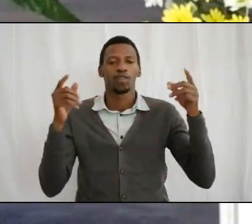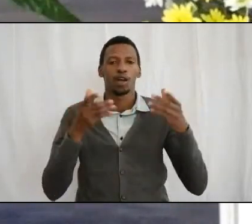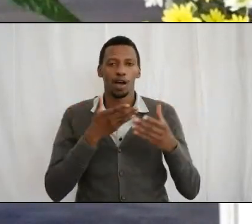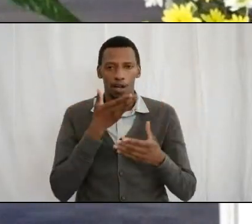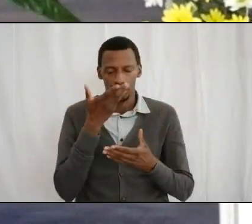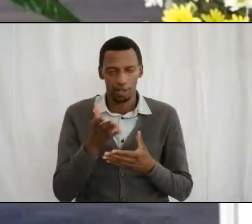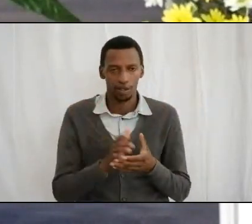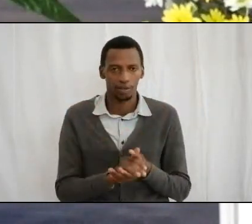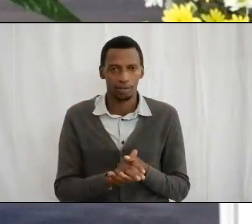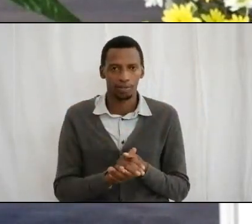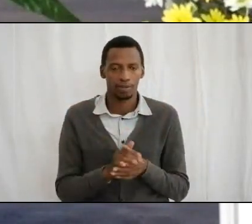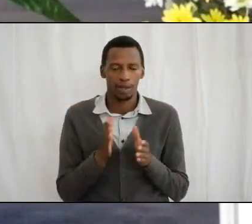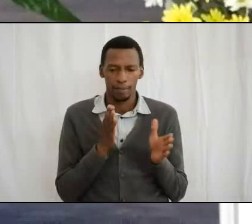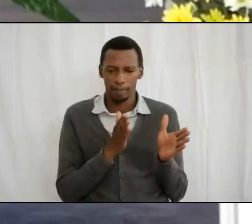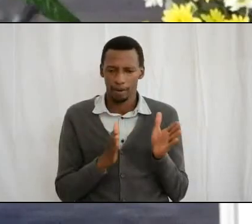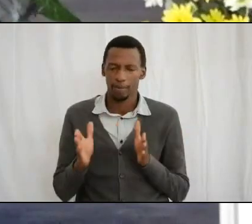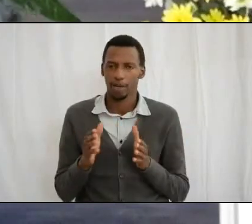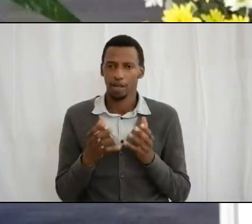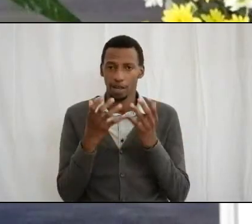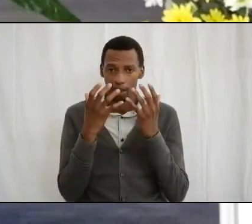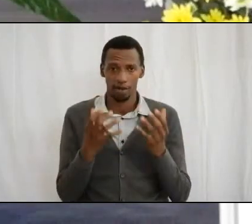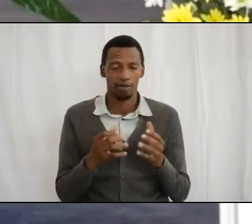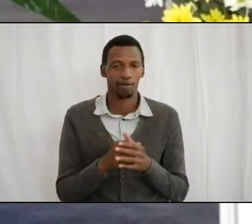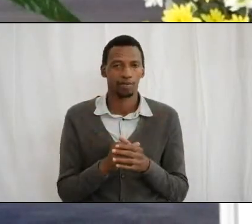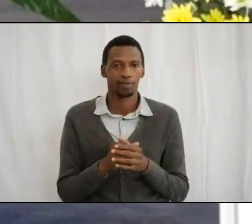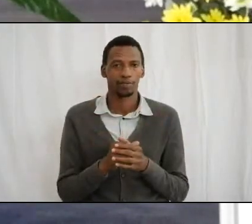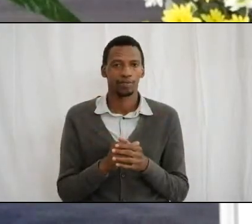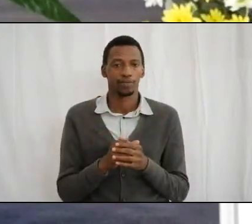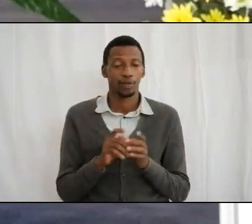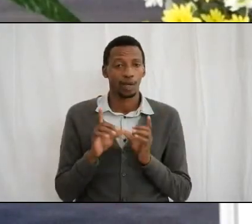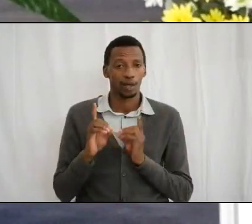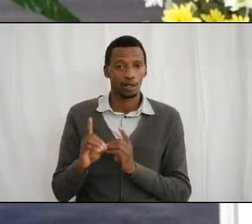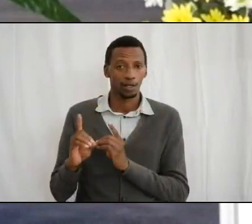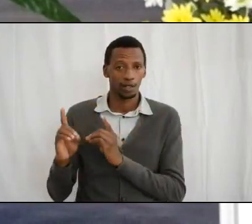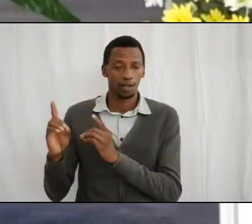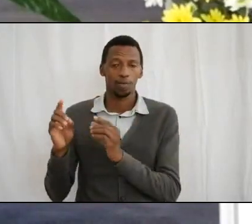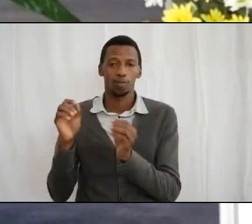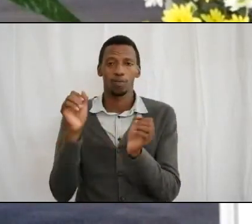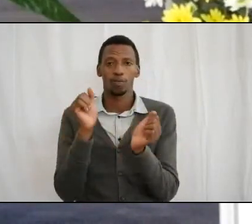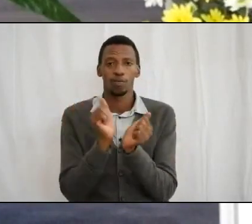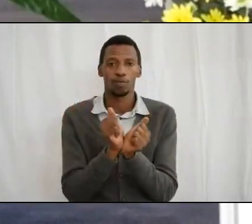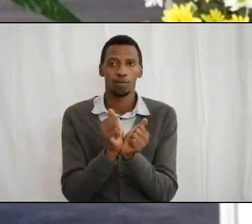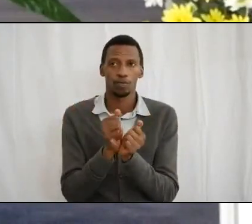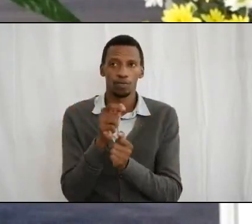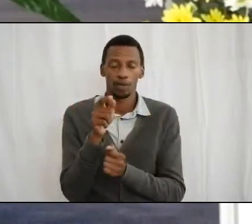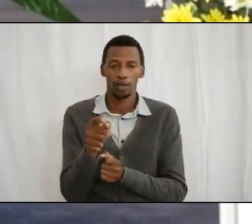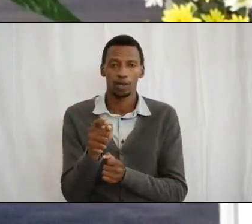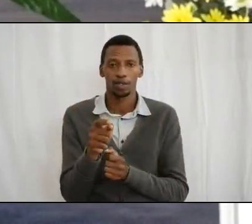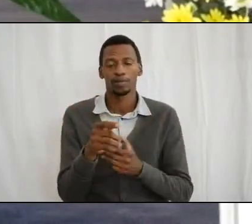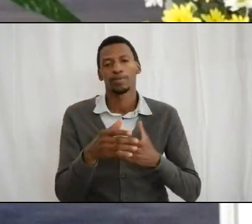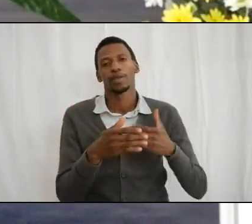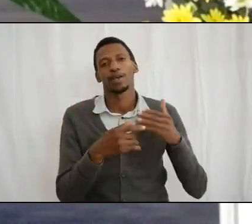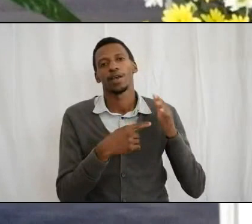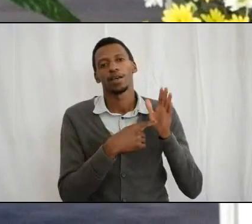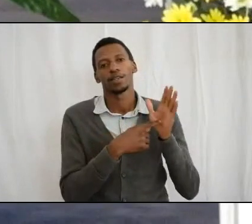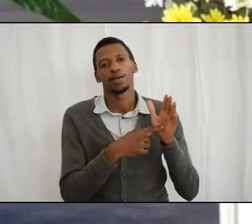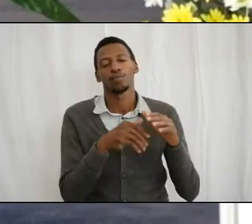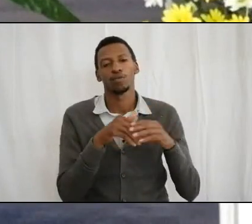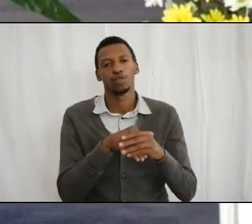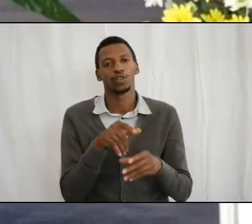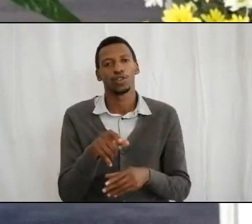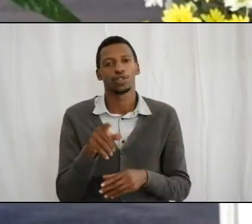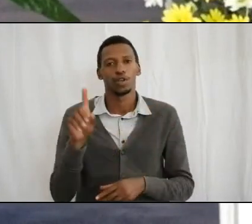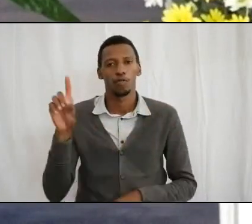ruthlessly prepare. The Apostle Paul was a model in this. In 1